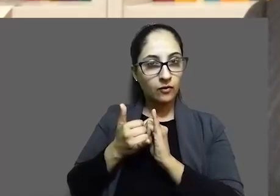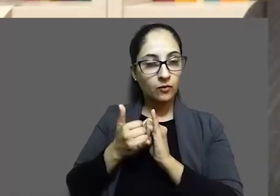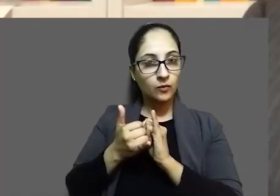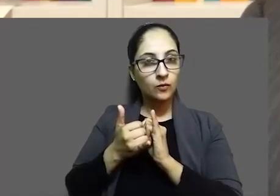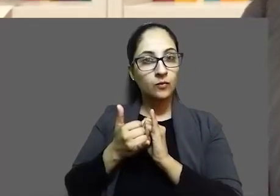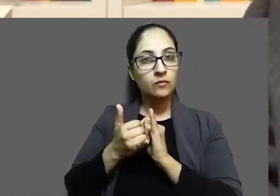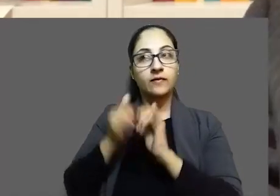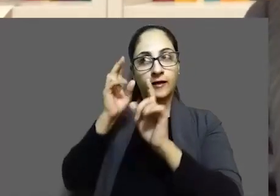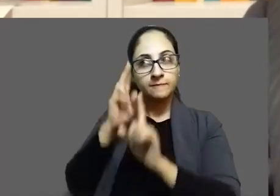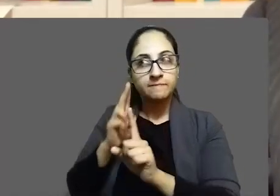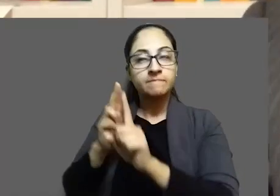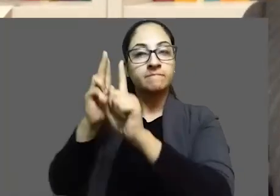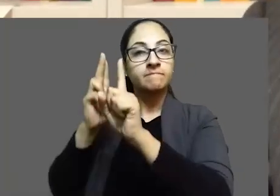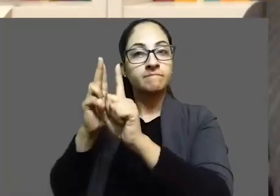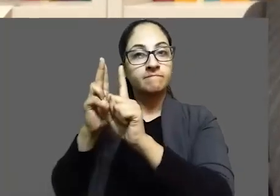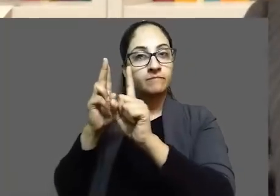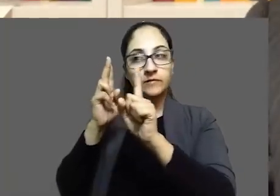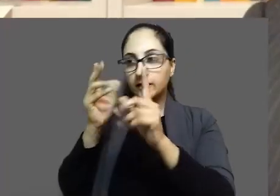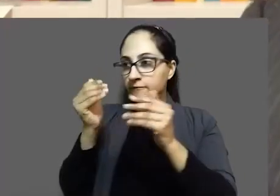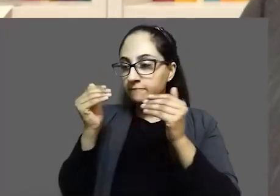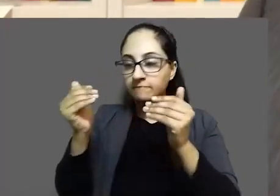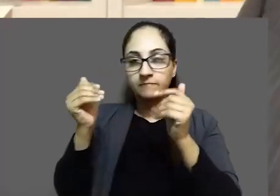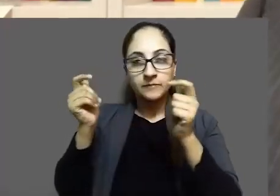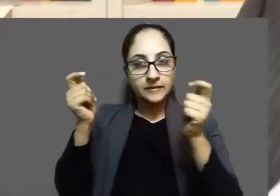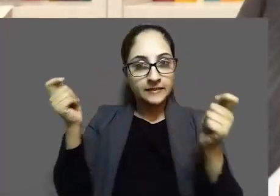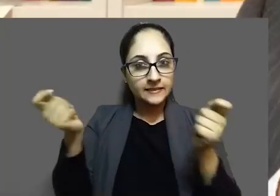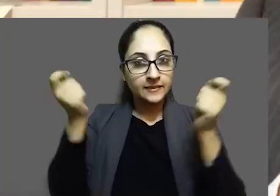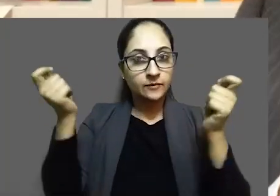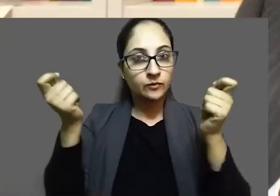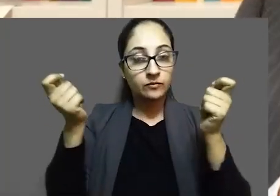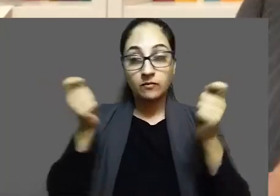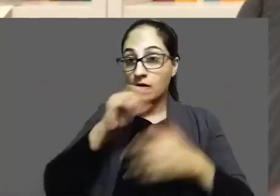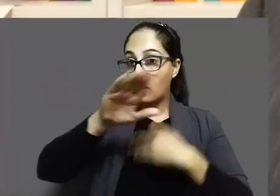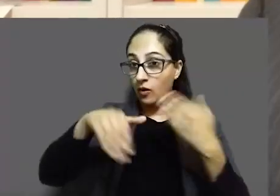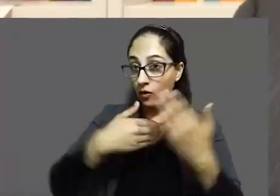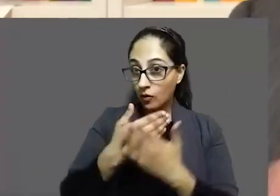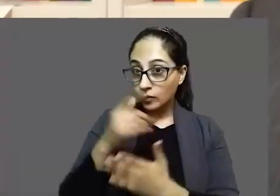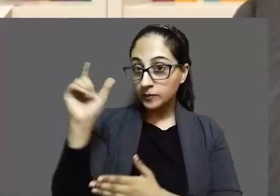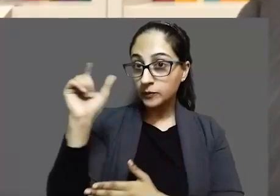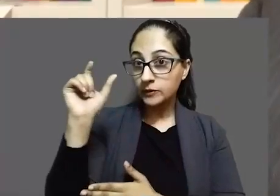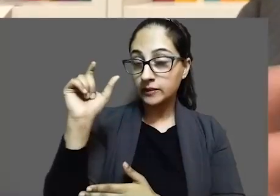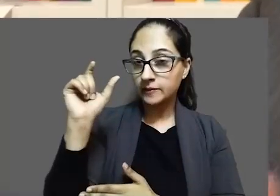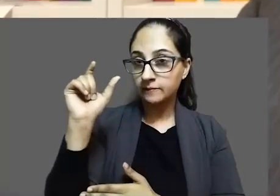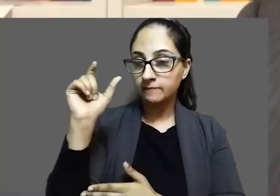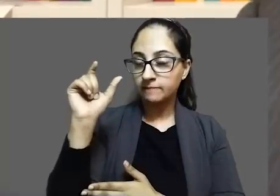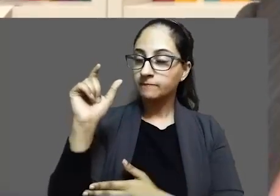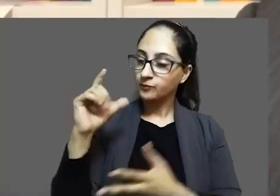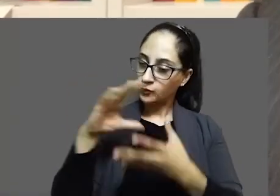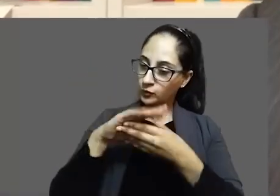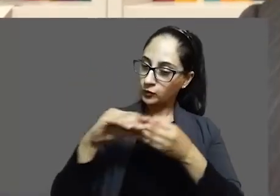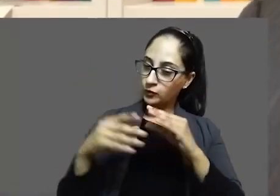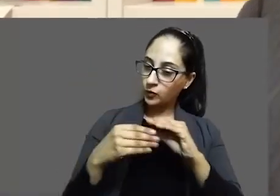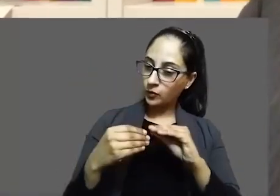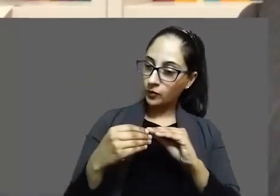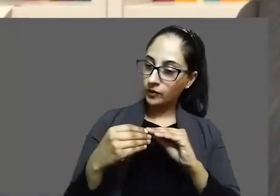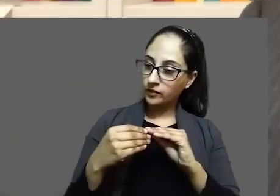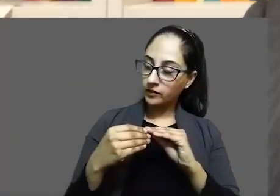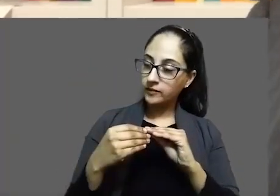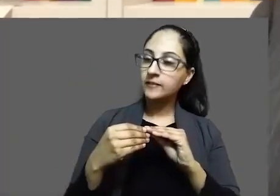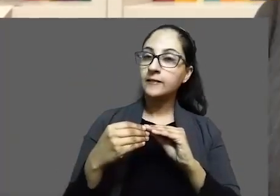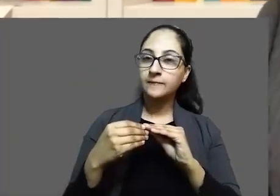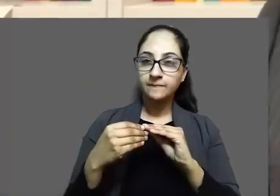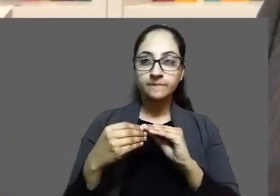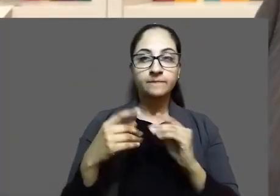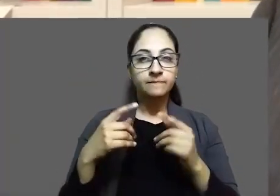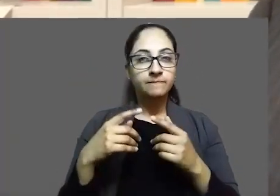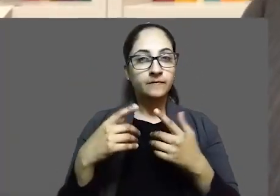we want to emulate, somebody that we want to commemorate, somebody that Muslim communities around the world, regardless of whether they're Shia or not, turn to Imam